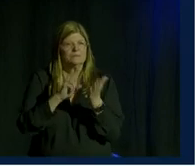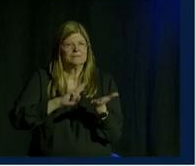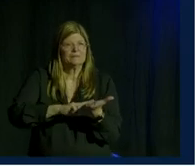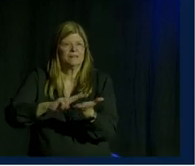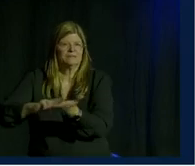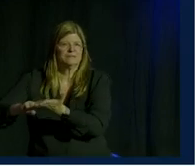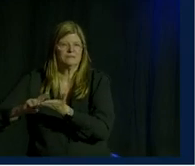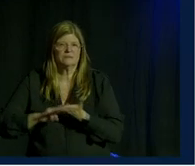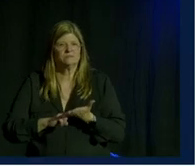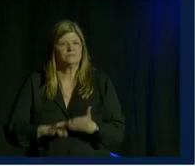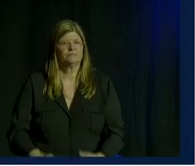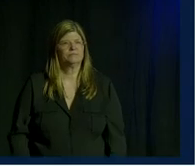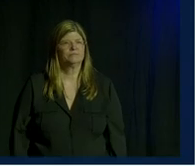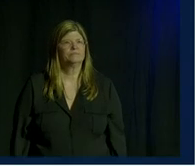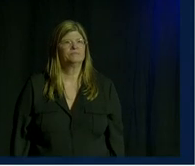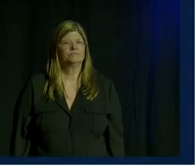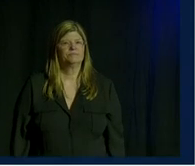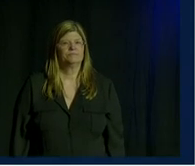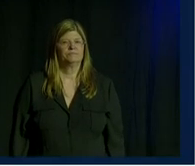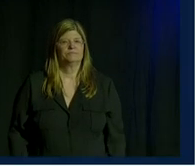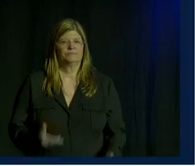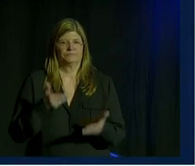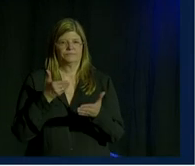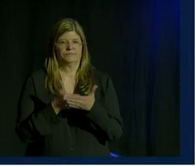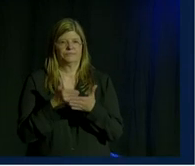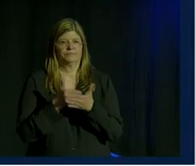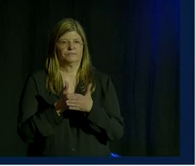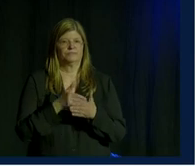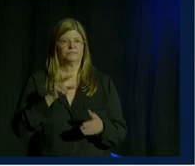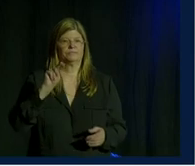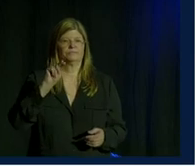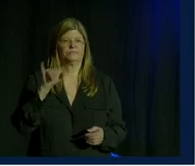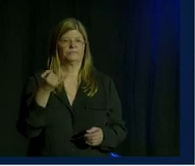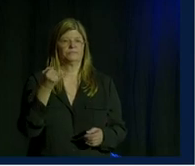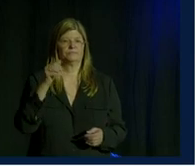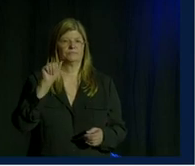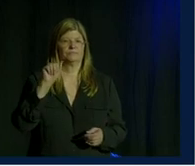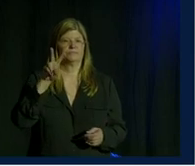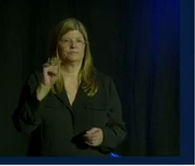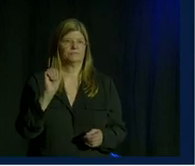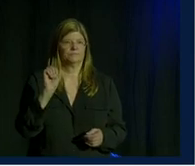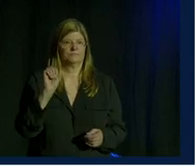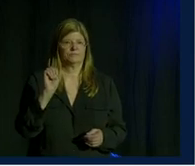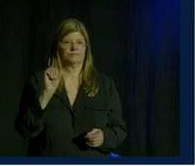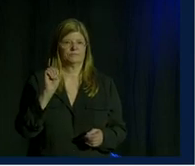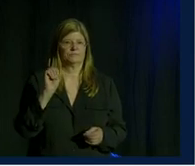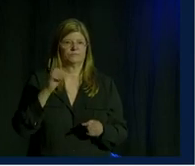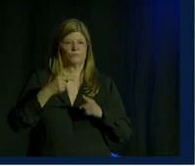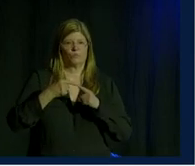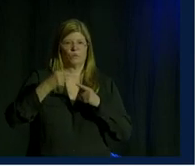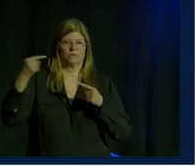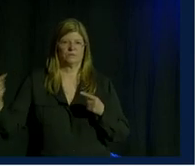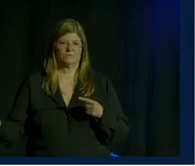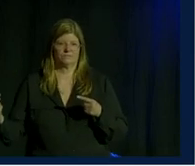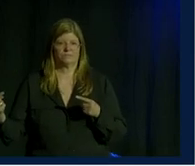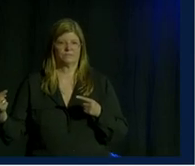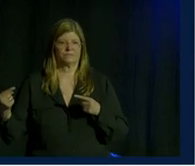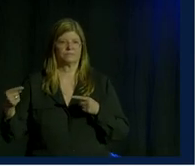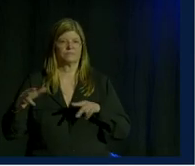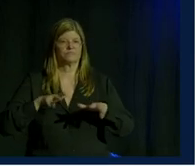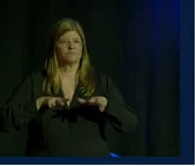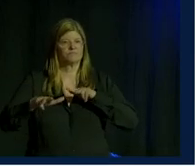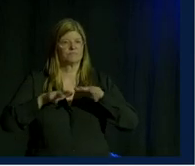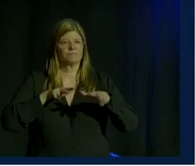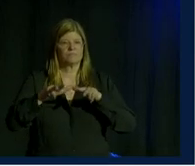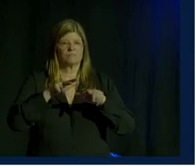of New Jersey and L Street Northwest, across the street from Walker Jones Educational Campus. The site